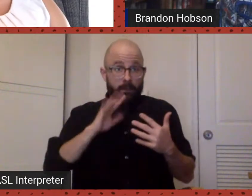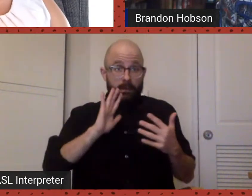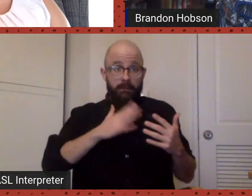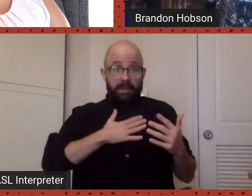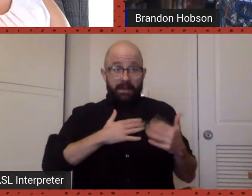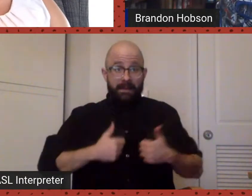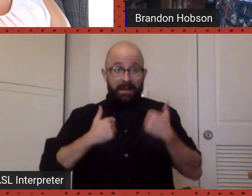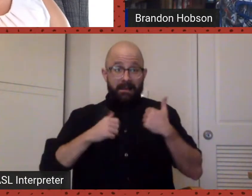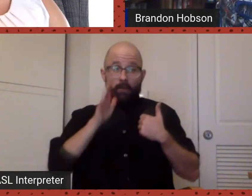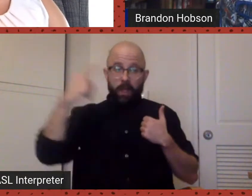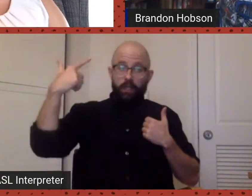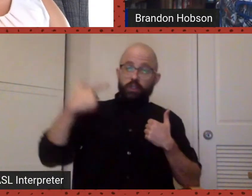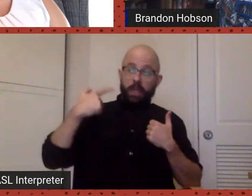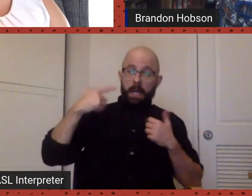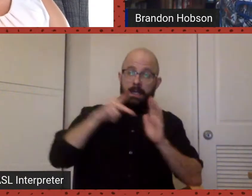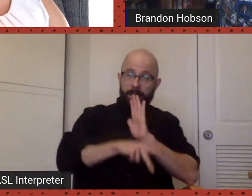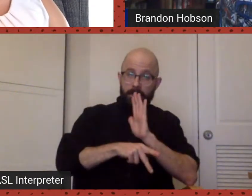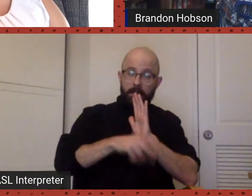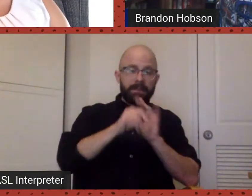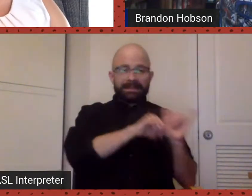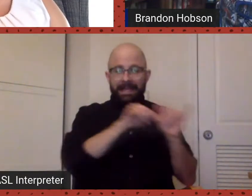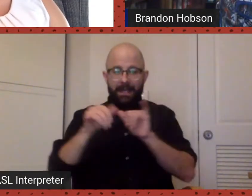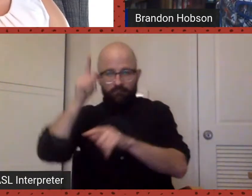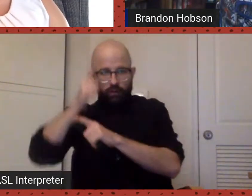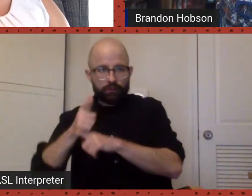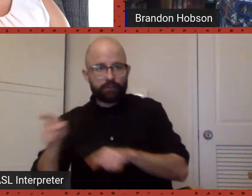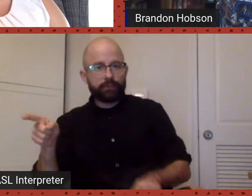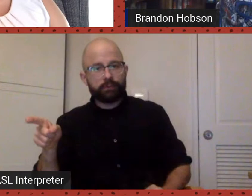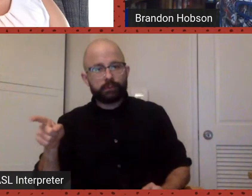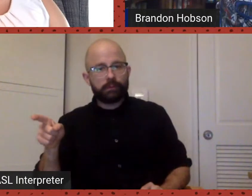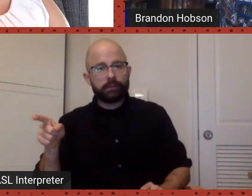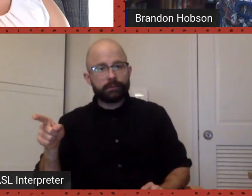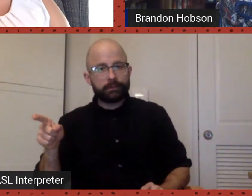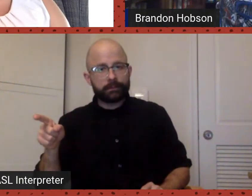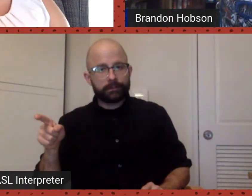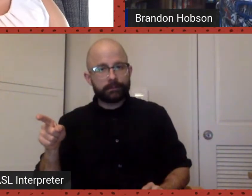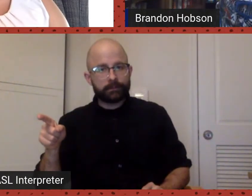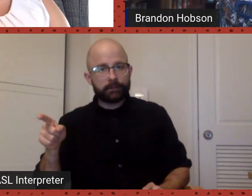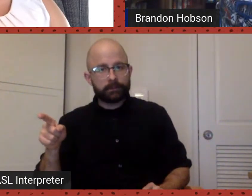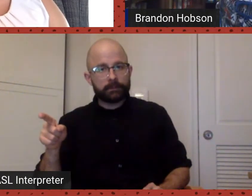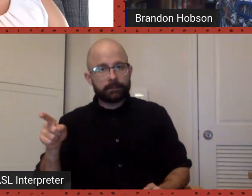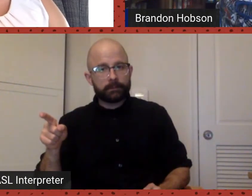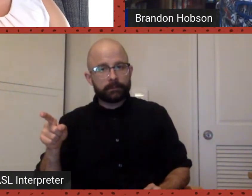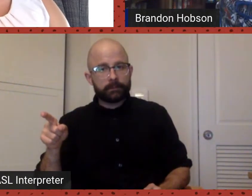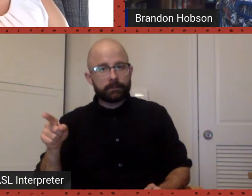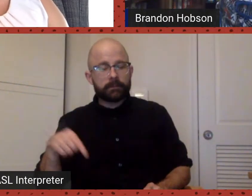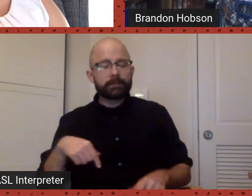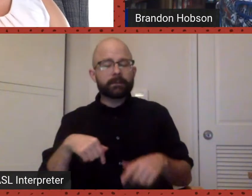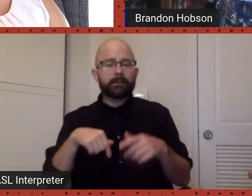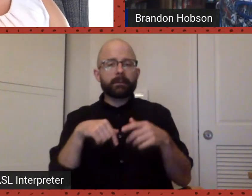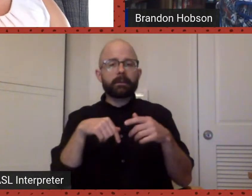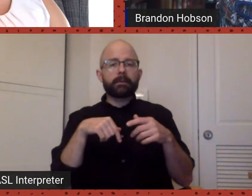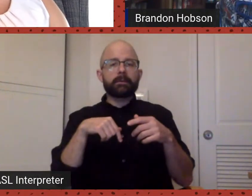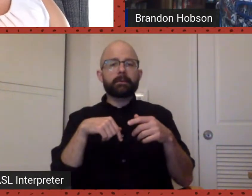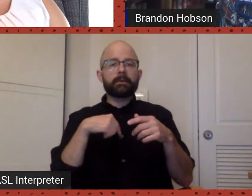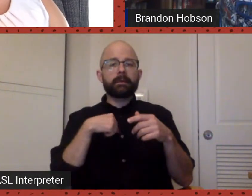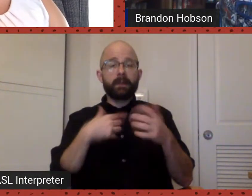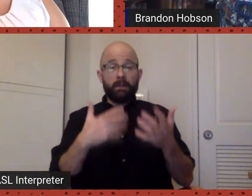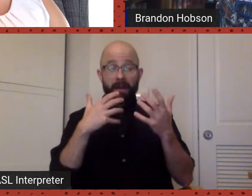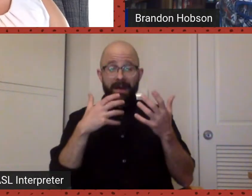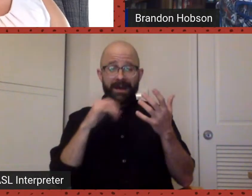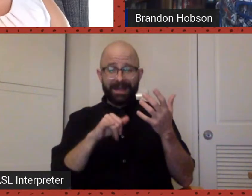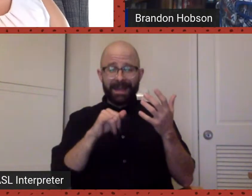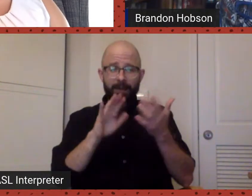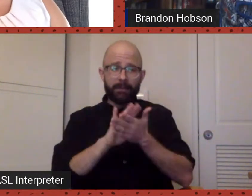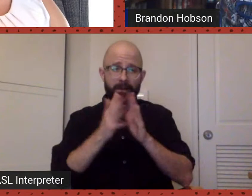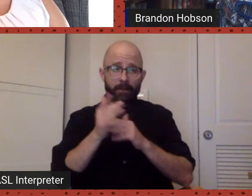going to be shot in the same way that his brother was shot, right? And I wanted it to be an alternate